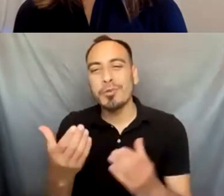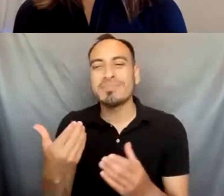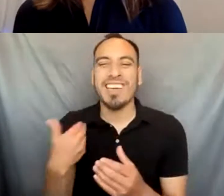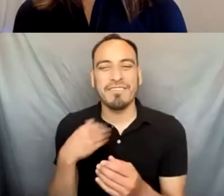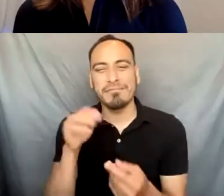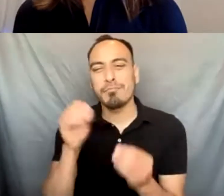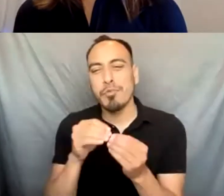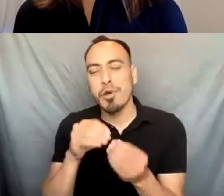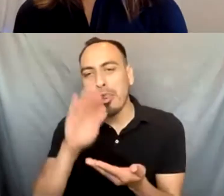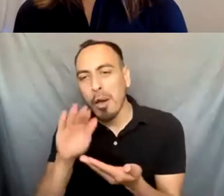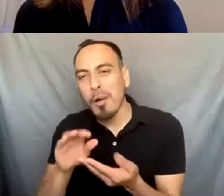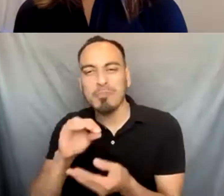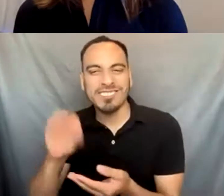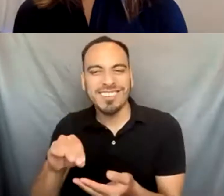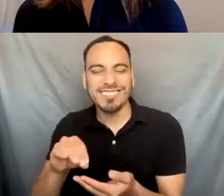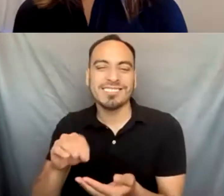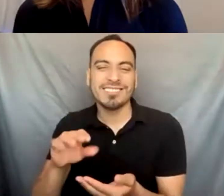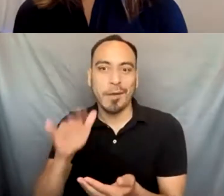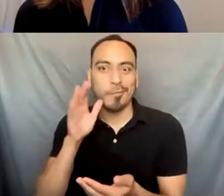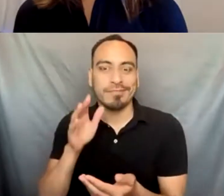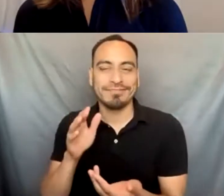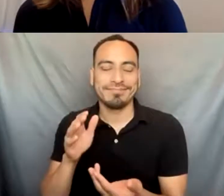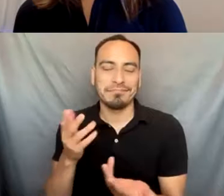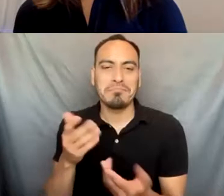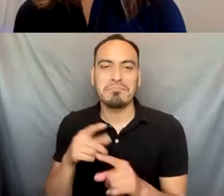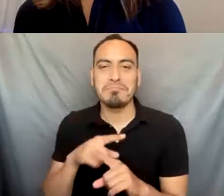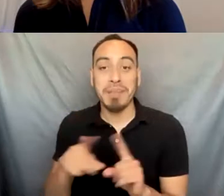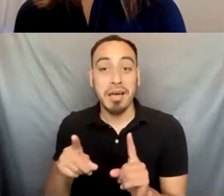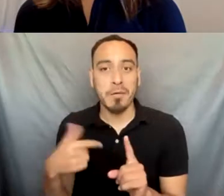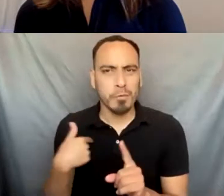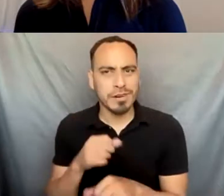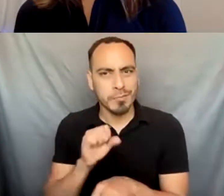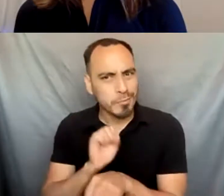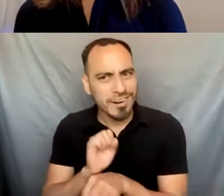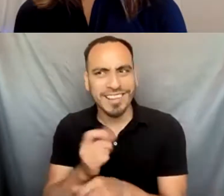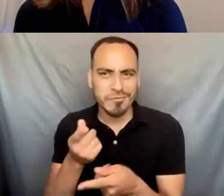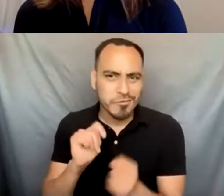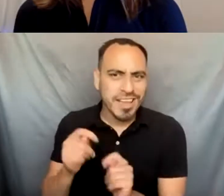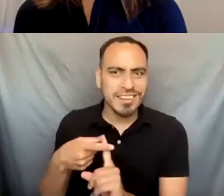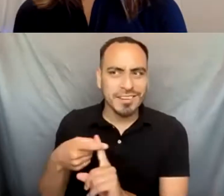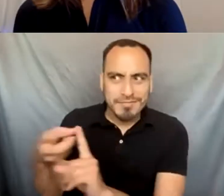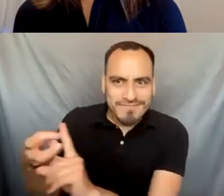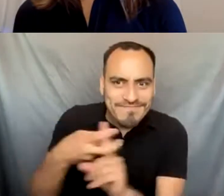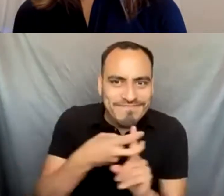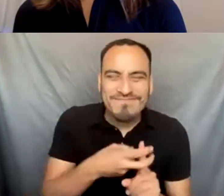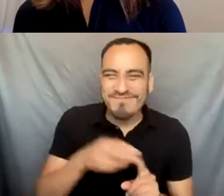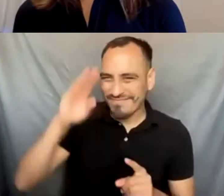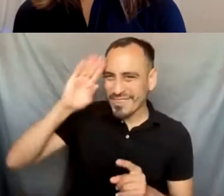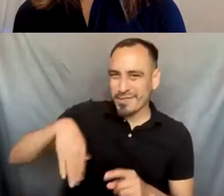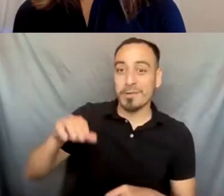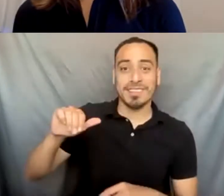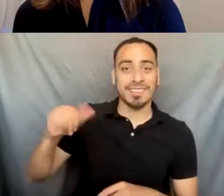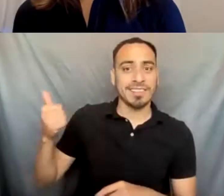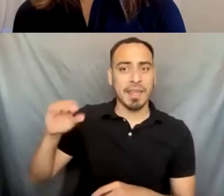numbers down. And we're working on that too. 10% of docs,